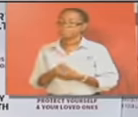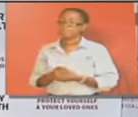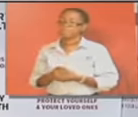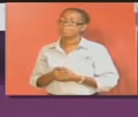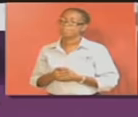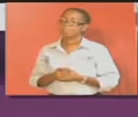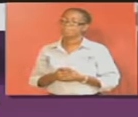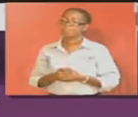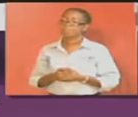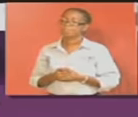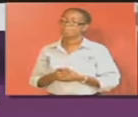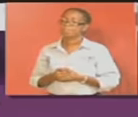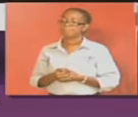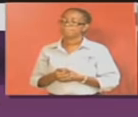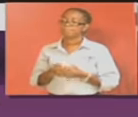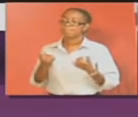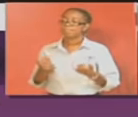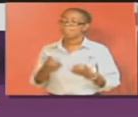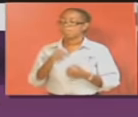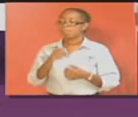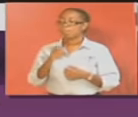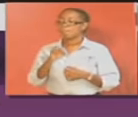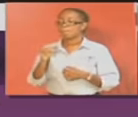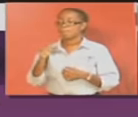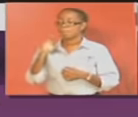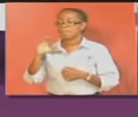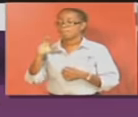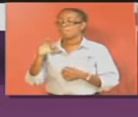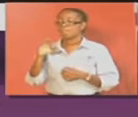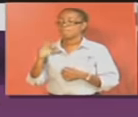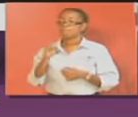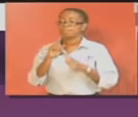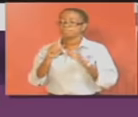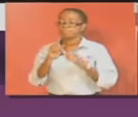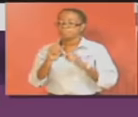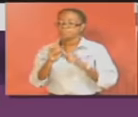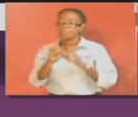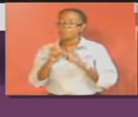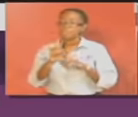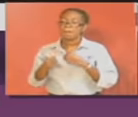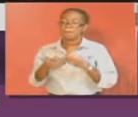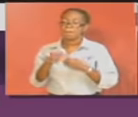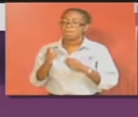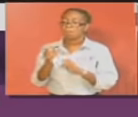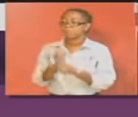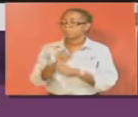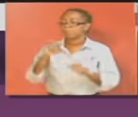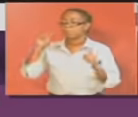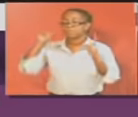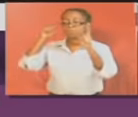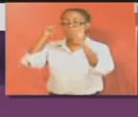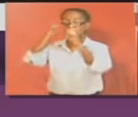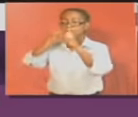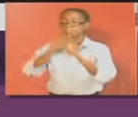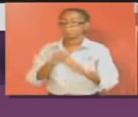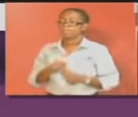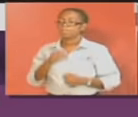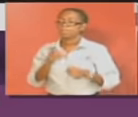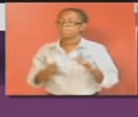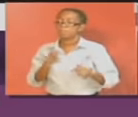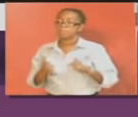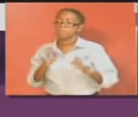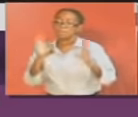to making goals and getting frustrated or along the way towards a